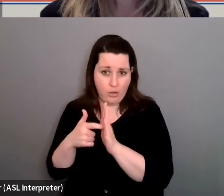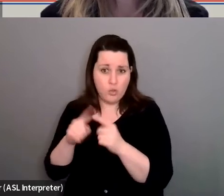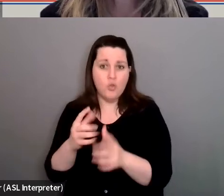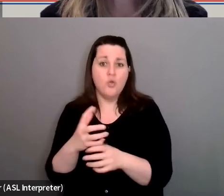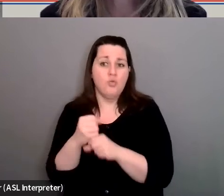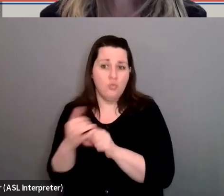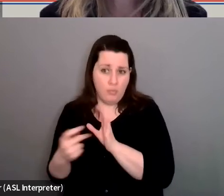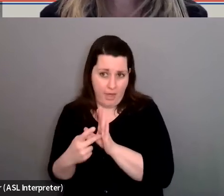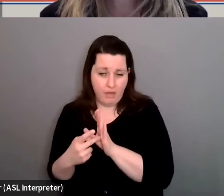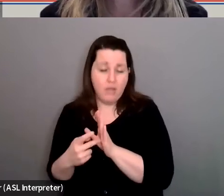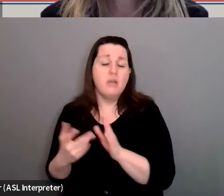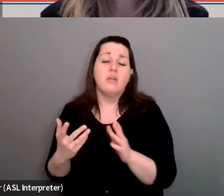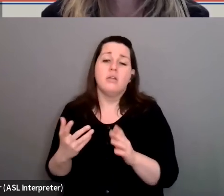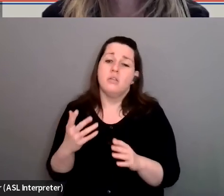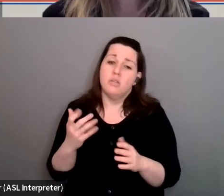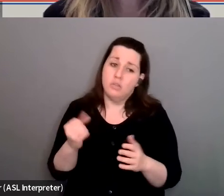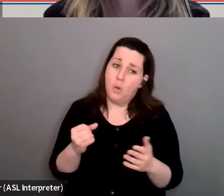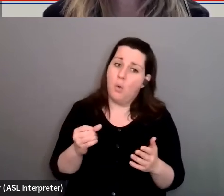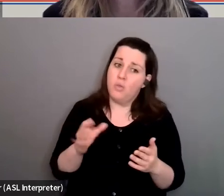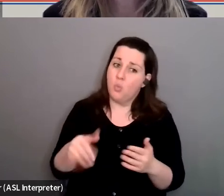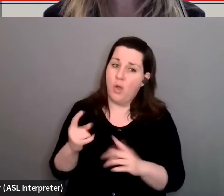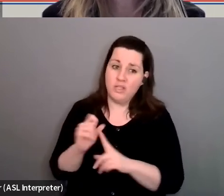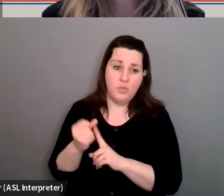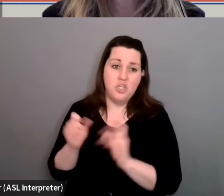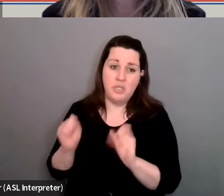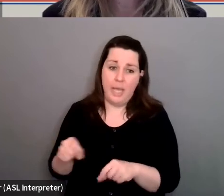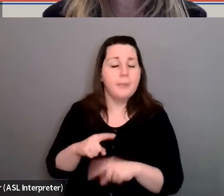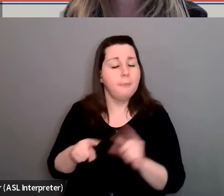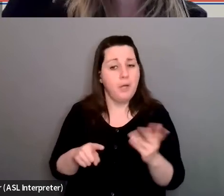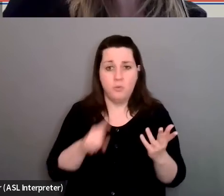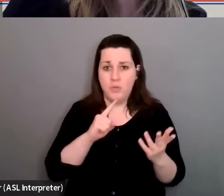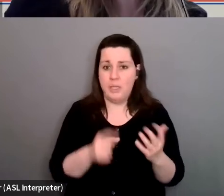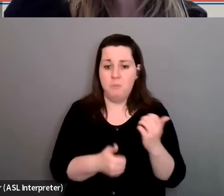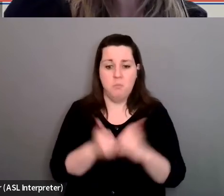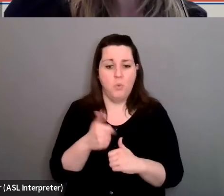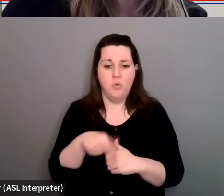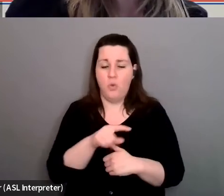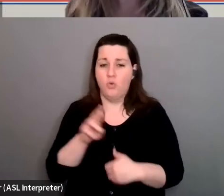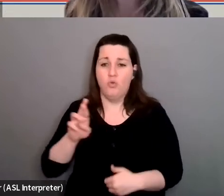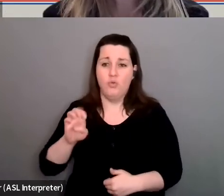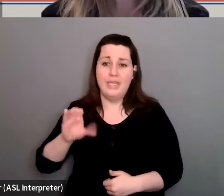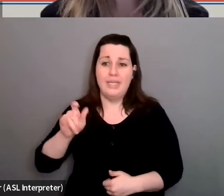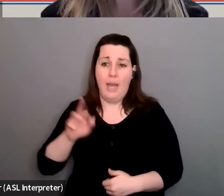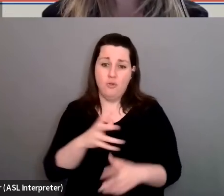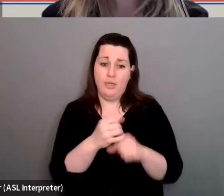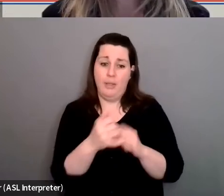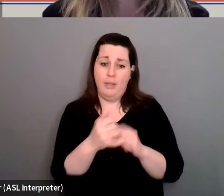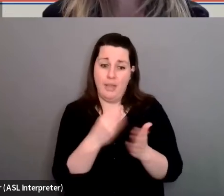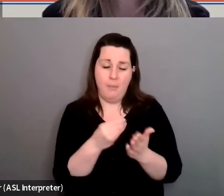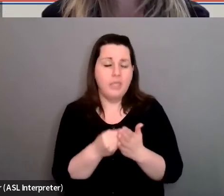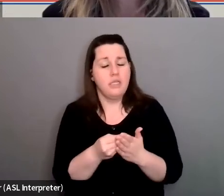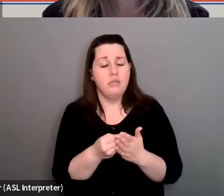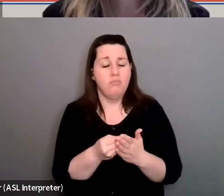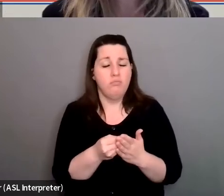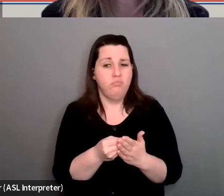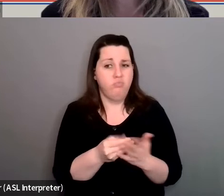recapture. So it would be subject to that, but it really does eliminate most of the recapture. That